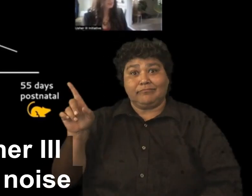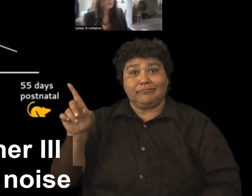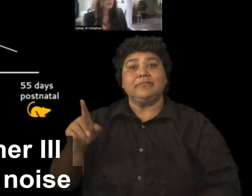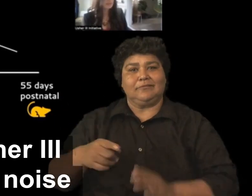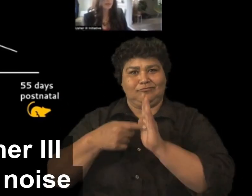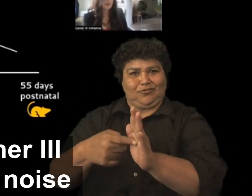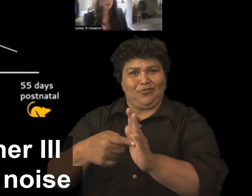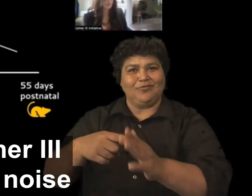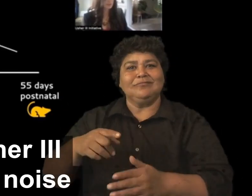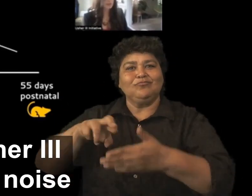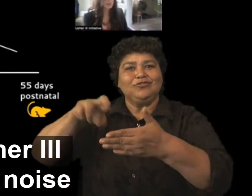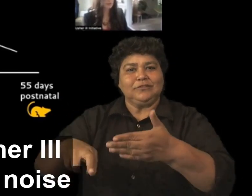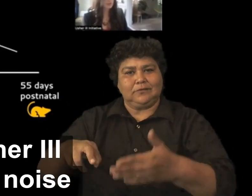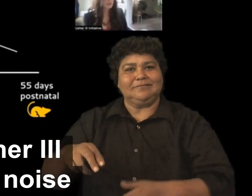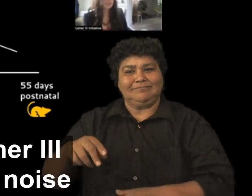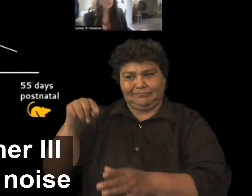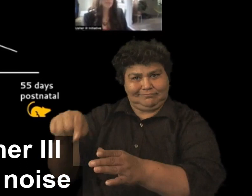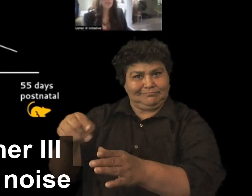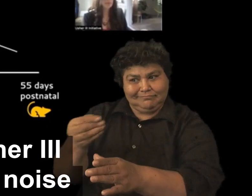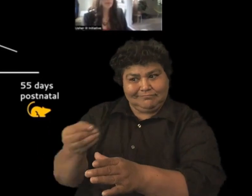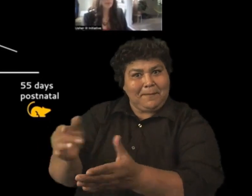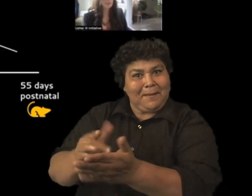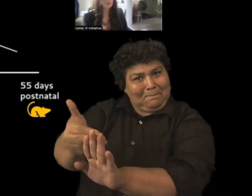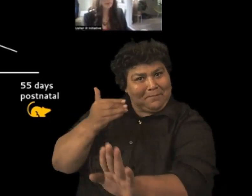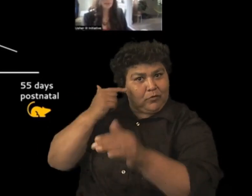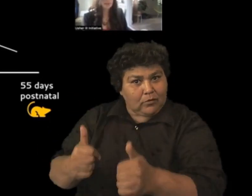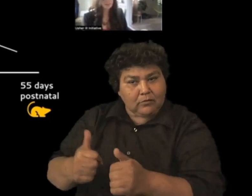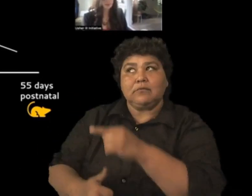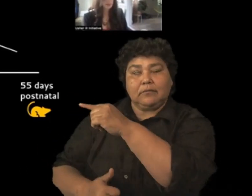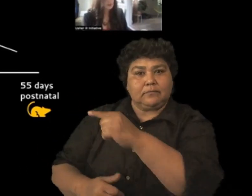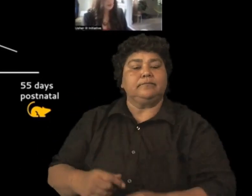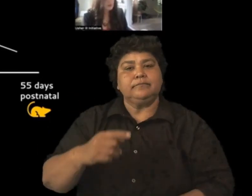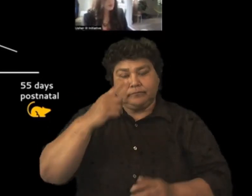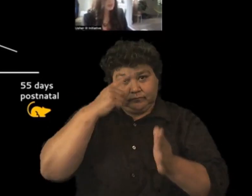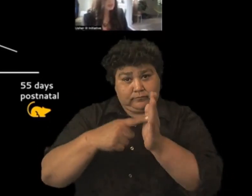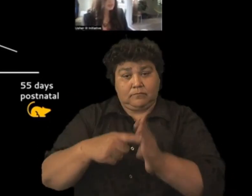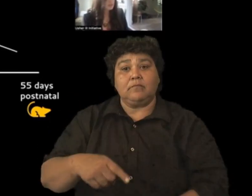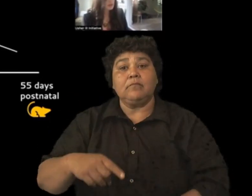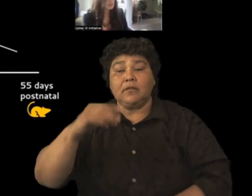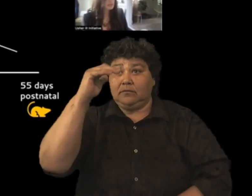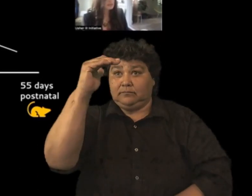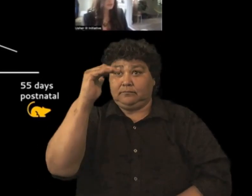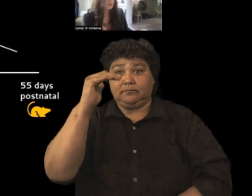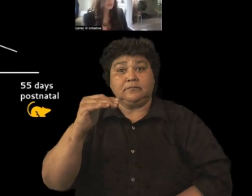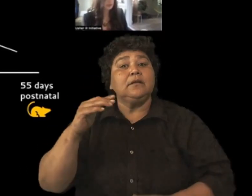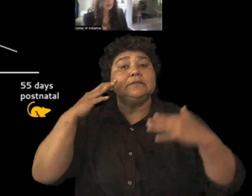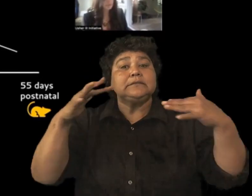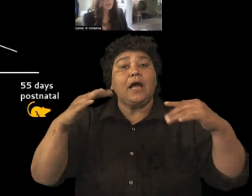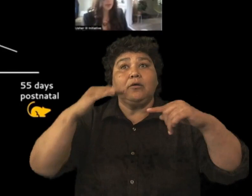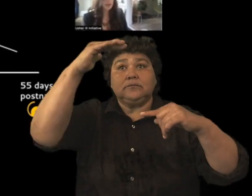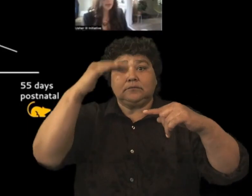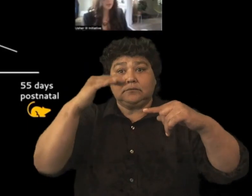Looking at this diagram, in which dB denotes decibel, We can see that when administered